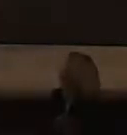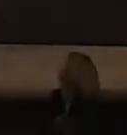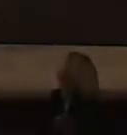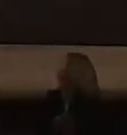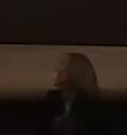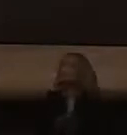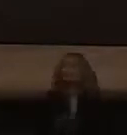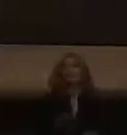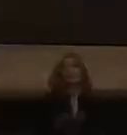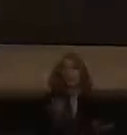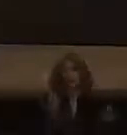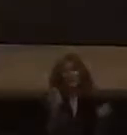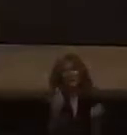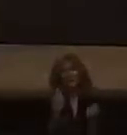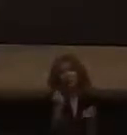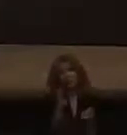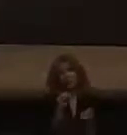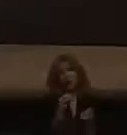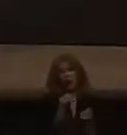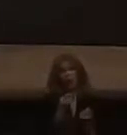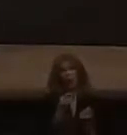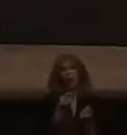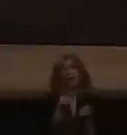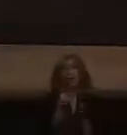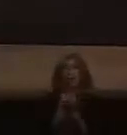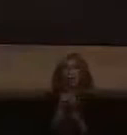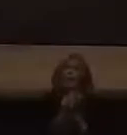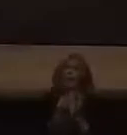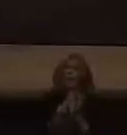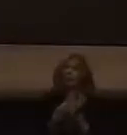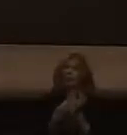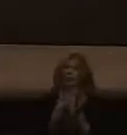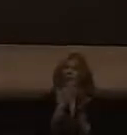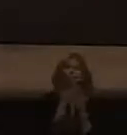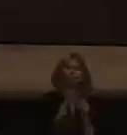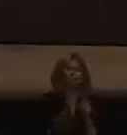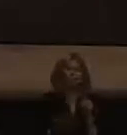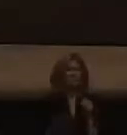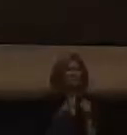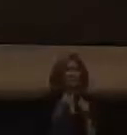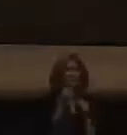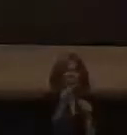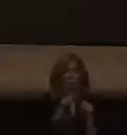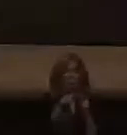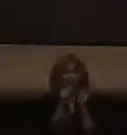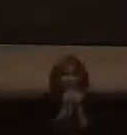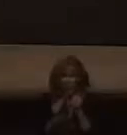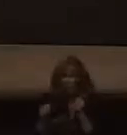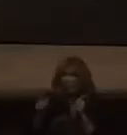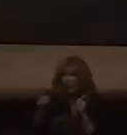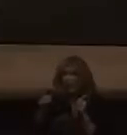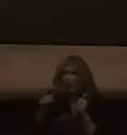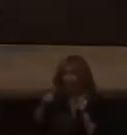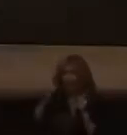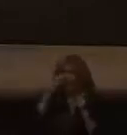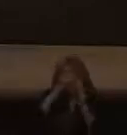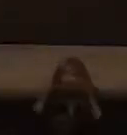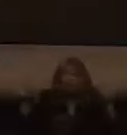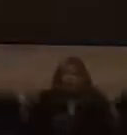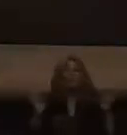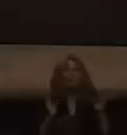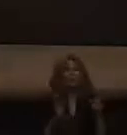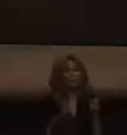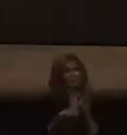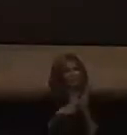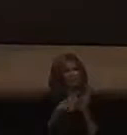legally required, I think makes a really powerful statement about your institution's core values. And I think it just sends a signal that